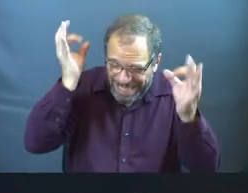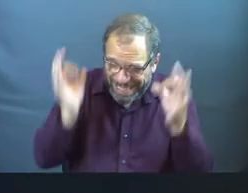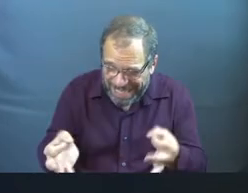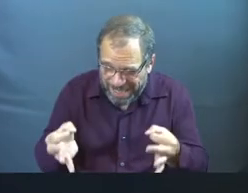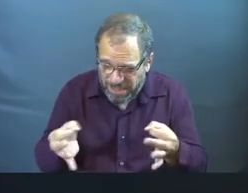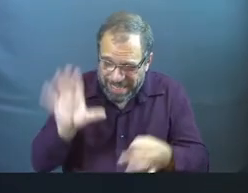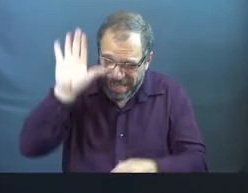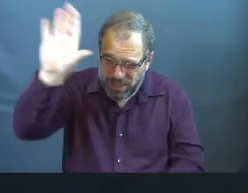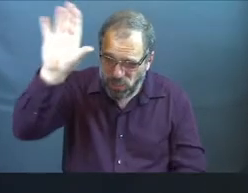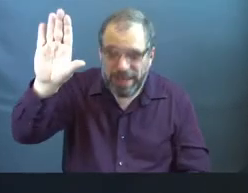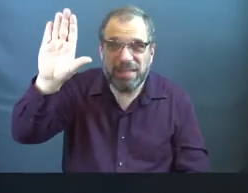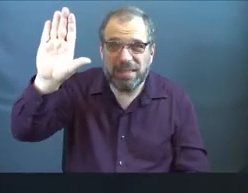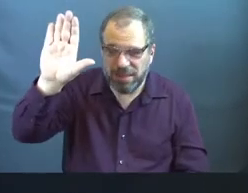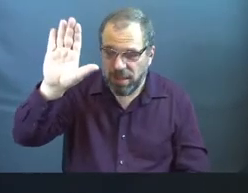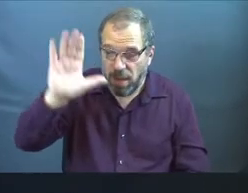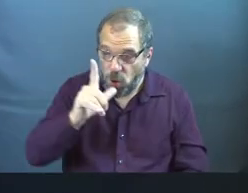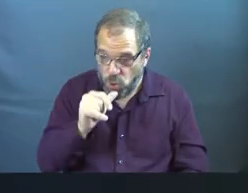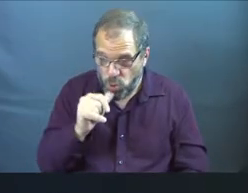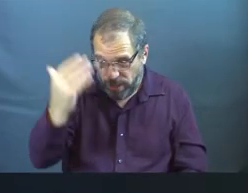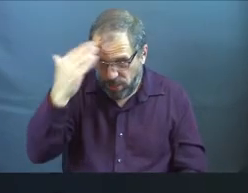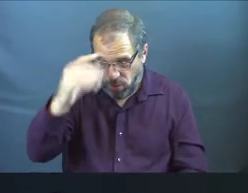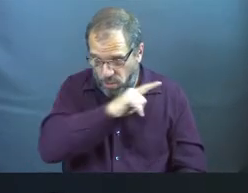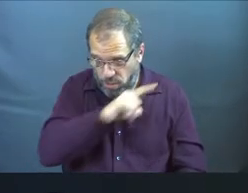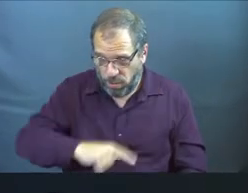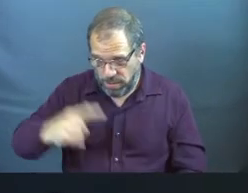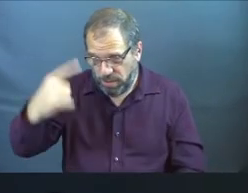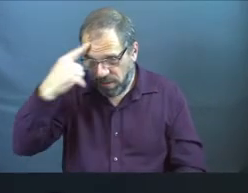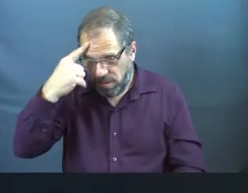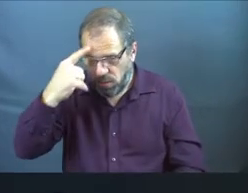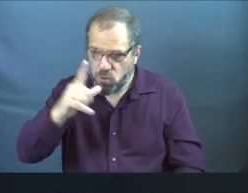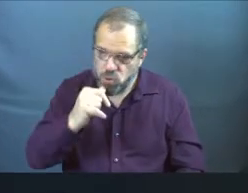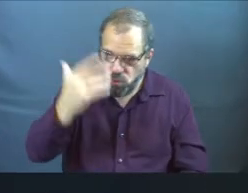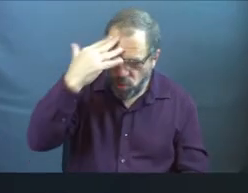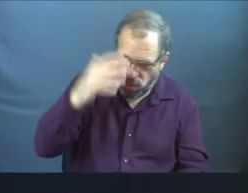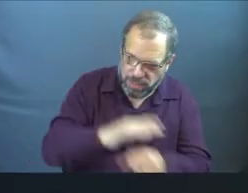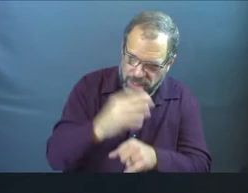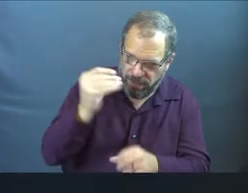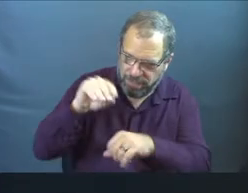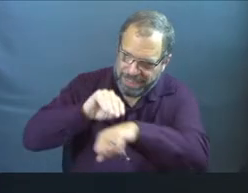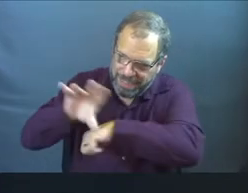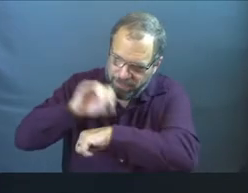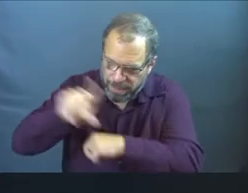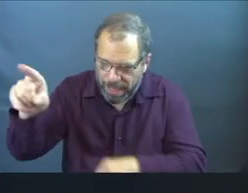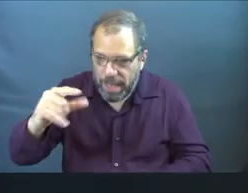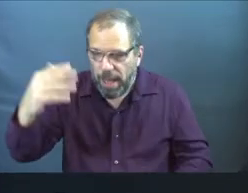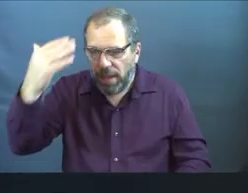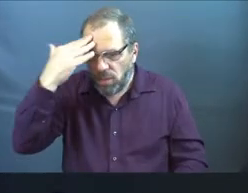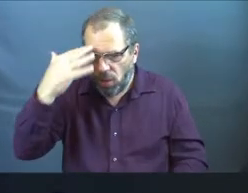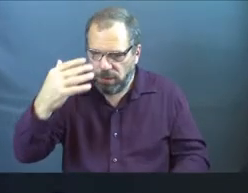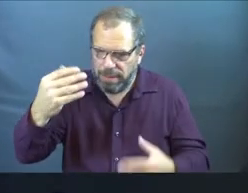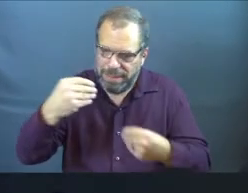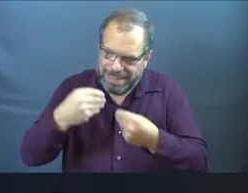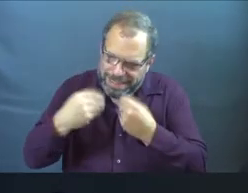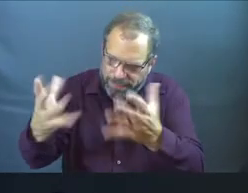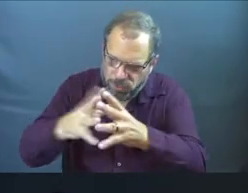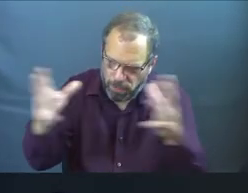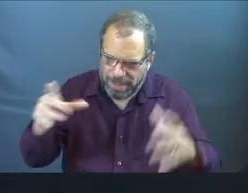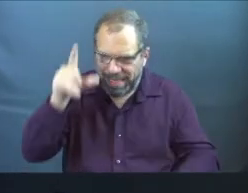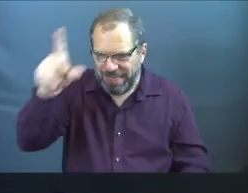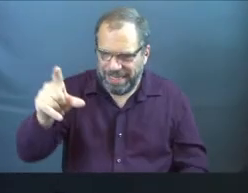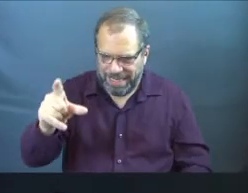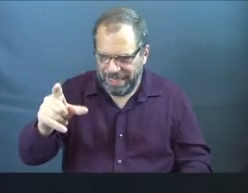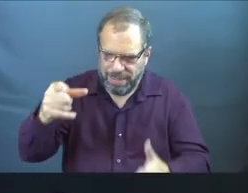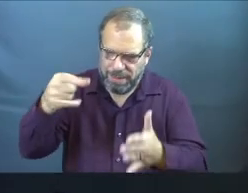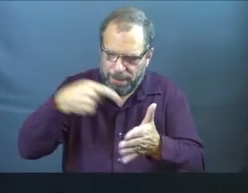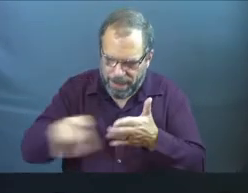decisions and his ways. For who can know the Lord's thoughts? Who knows enough to give him advice? And who has given him so much that he needs to